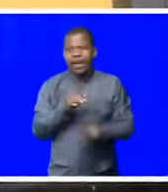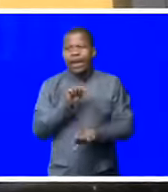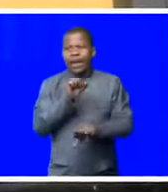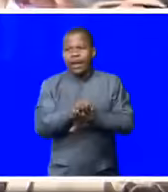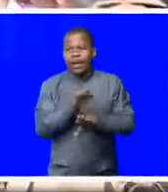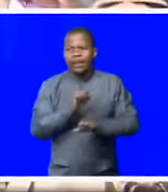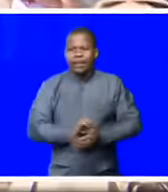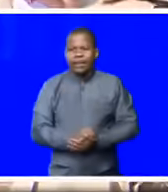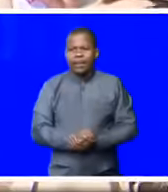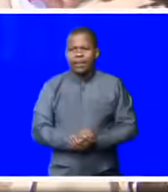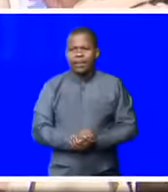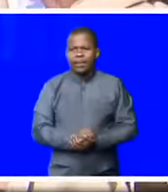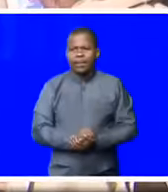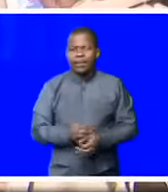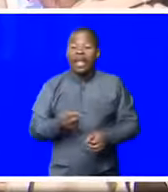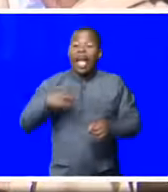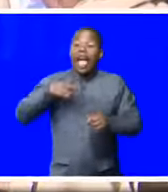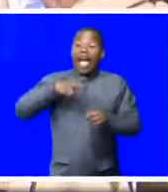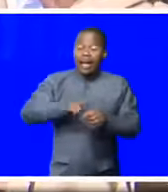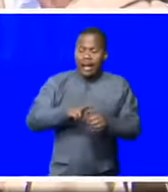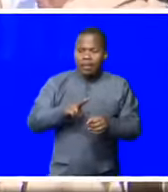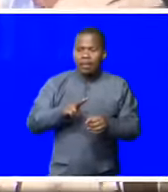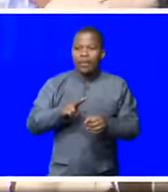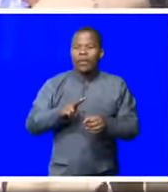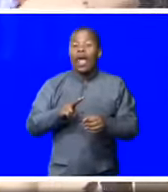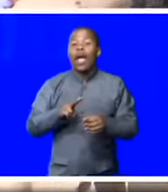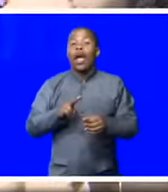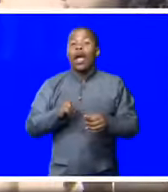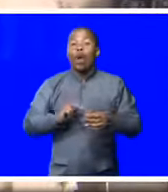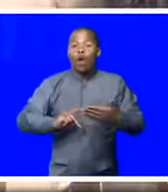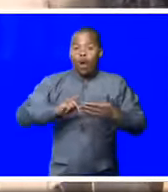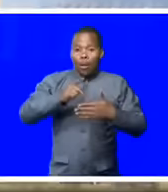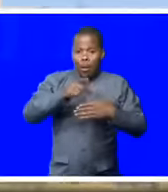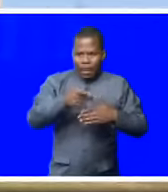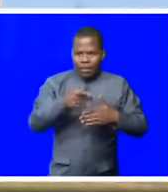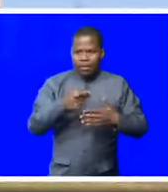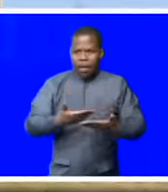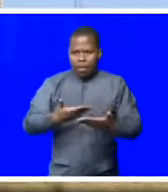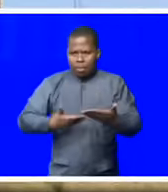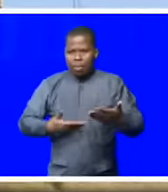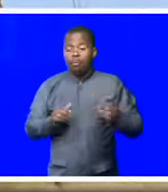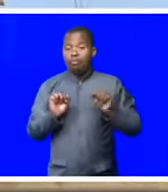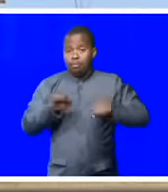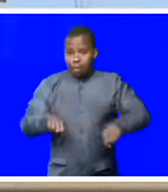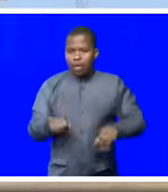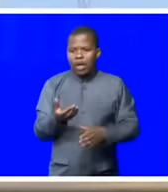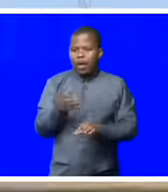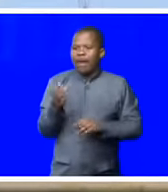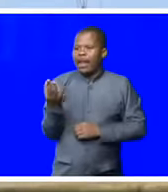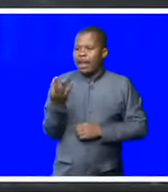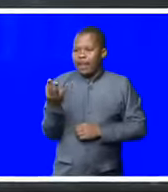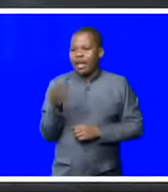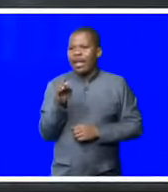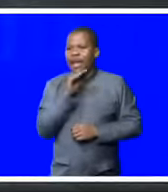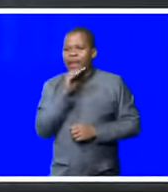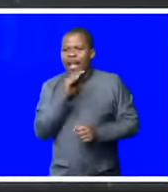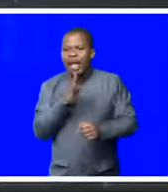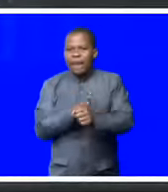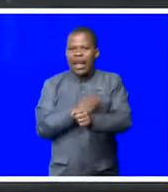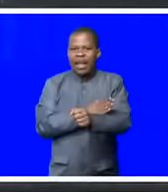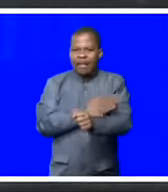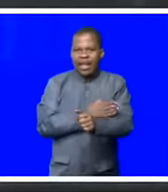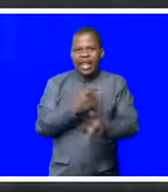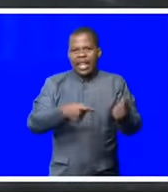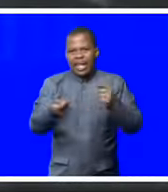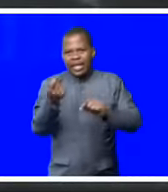to show. Lokunye lokuthukekwe kulezivumelwano se-Triland Initiative kuthi lamave lamathathu azuze ngokuthi kuthuthuke